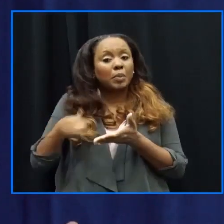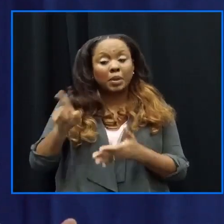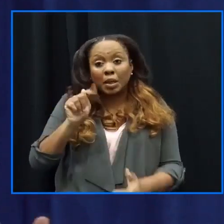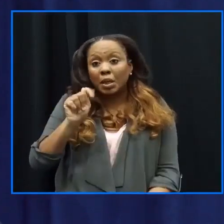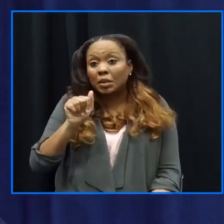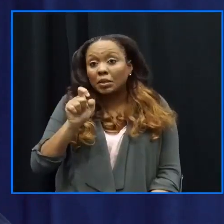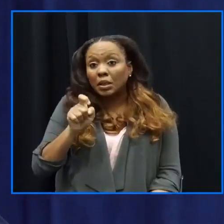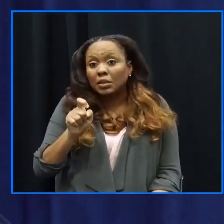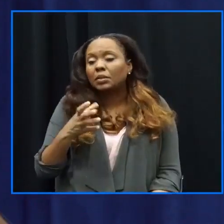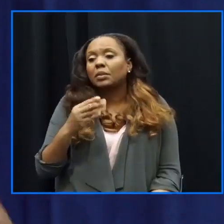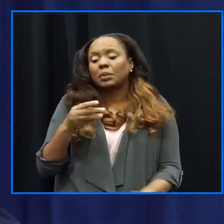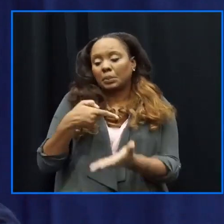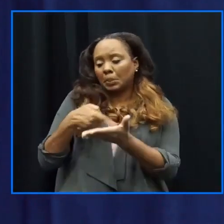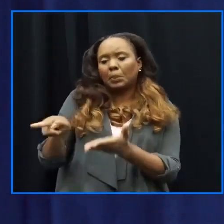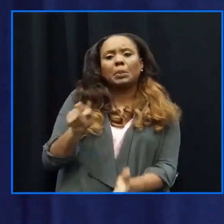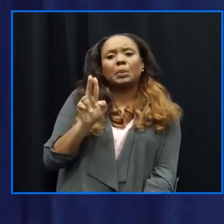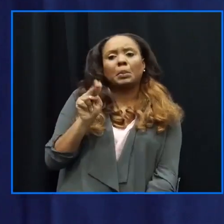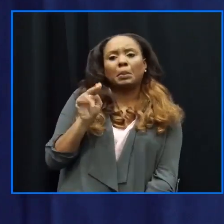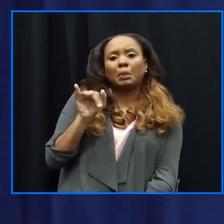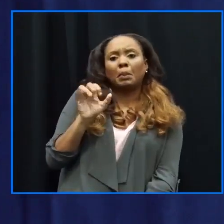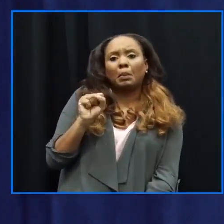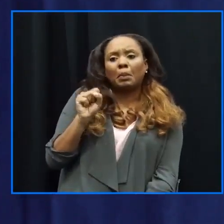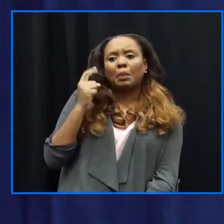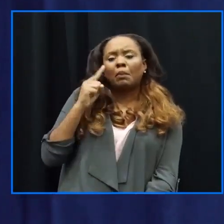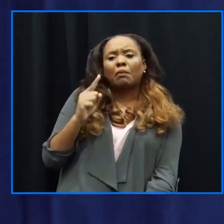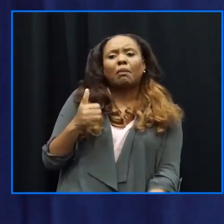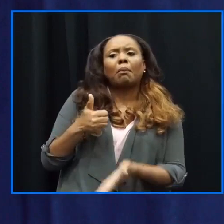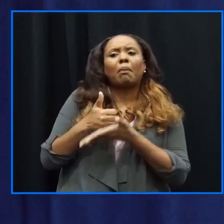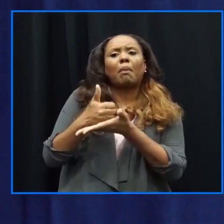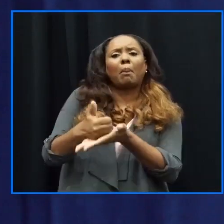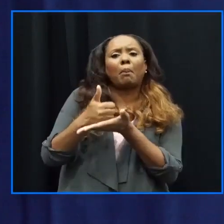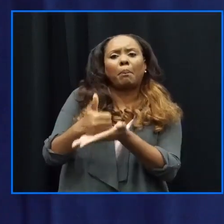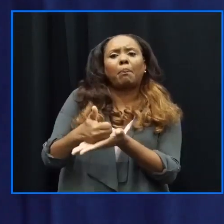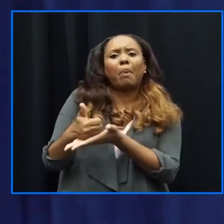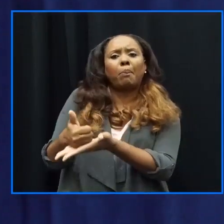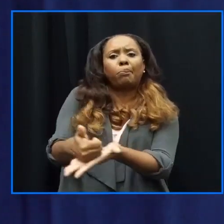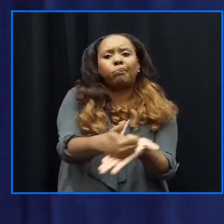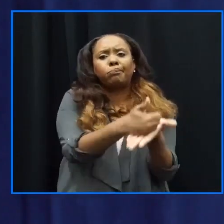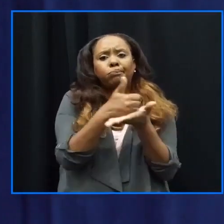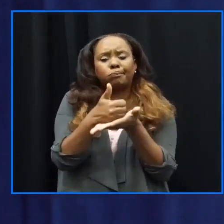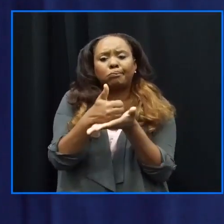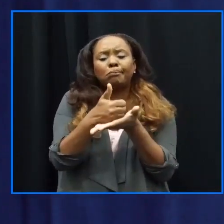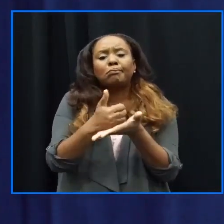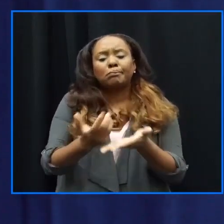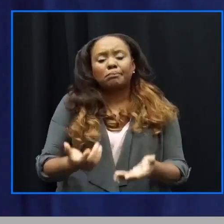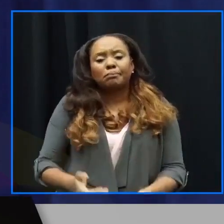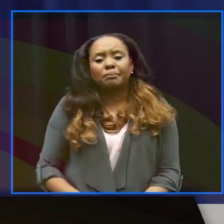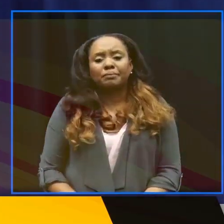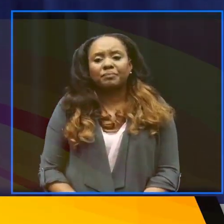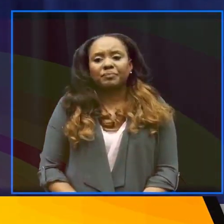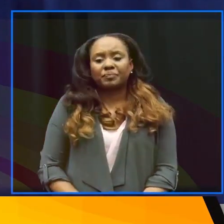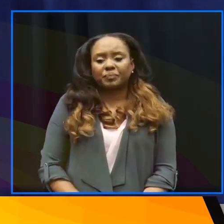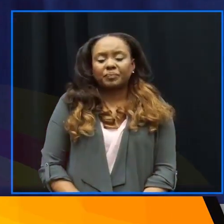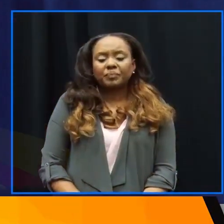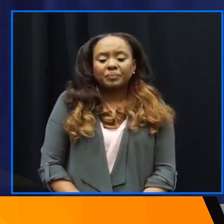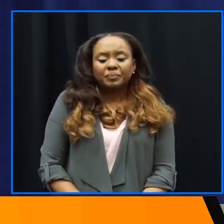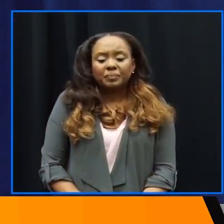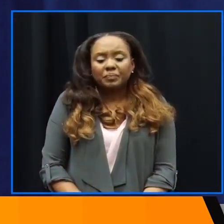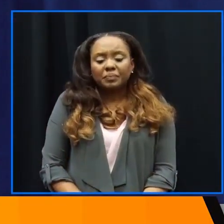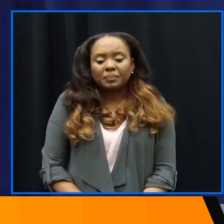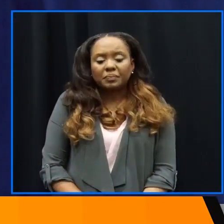actuarial review of the national insurance scheme which was stable in parliament on Tuesday night. The outlook for the fund